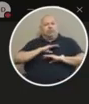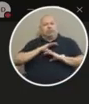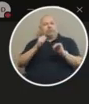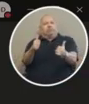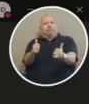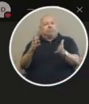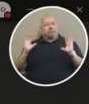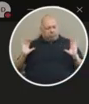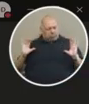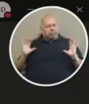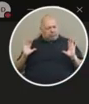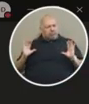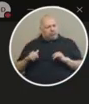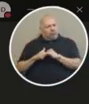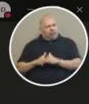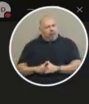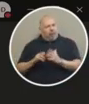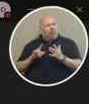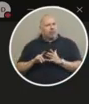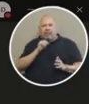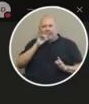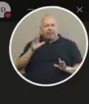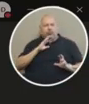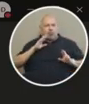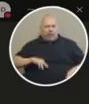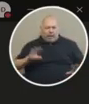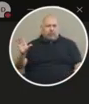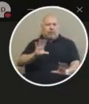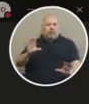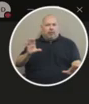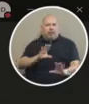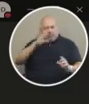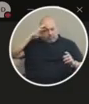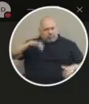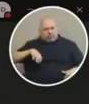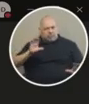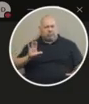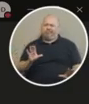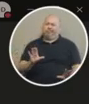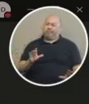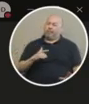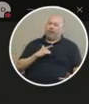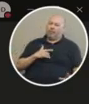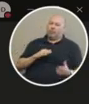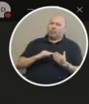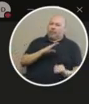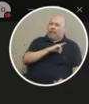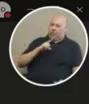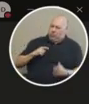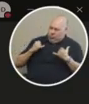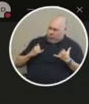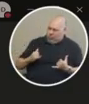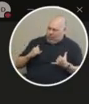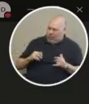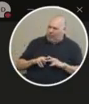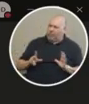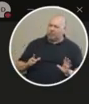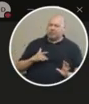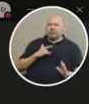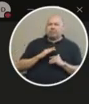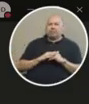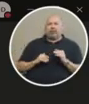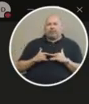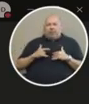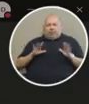we're being proactive and that you're not having to react to certain things. I feel that the council right now is pretty